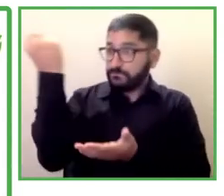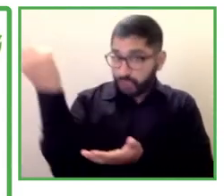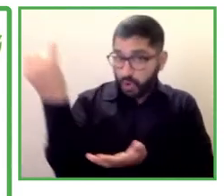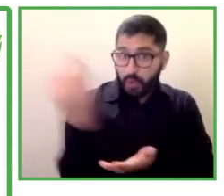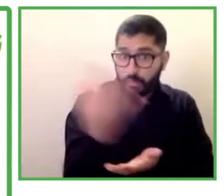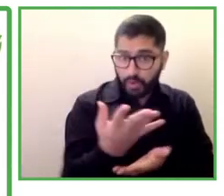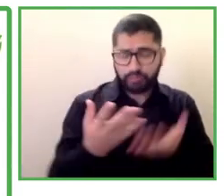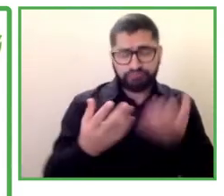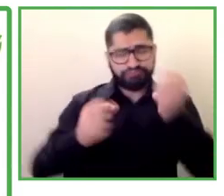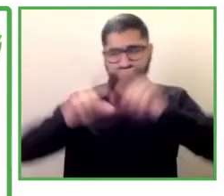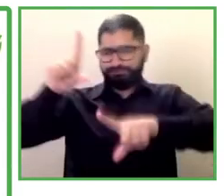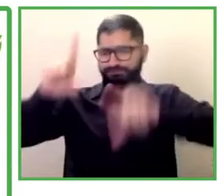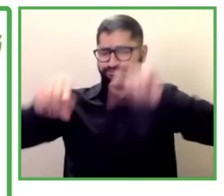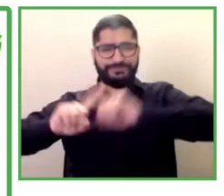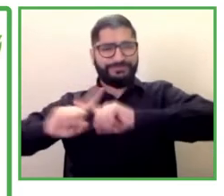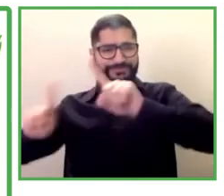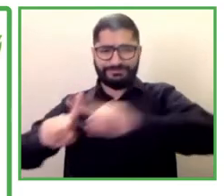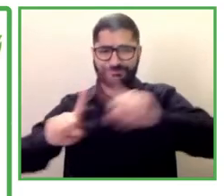including